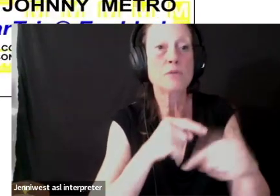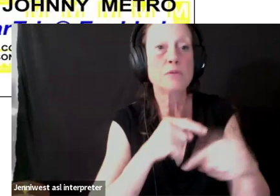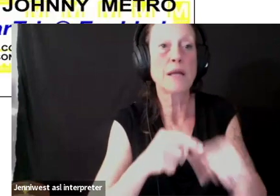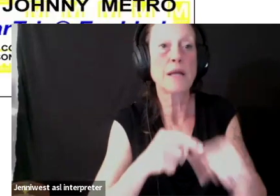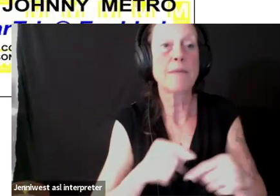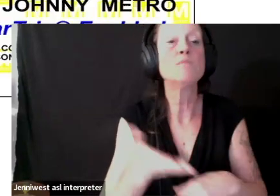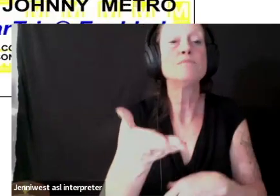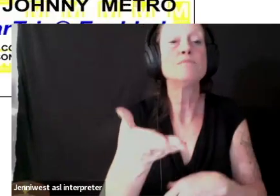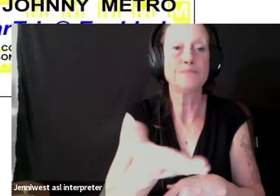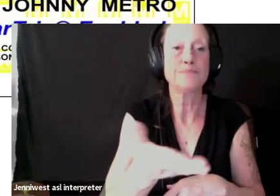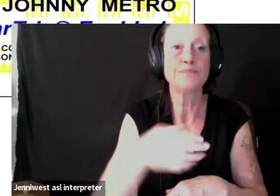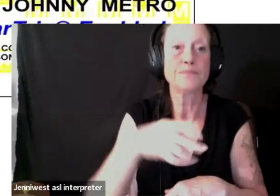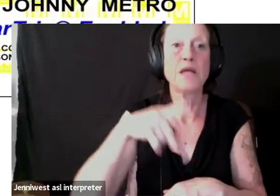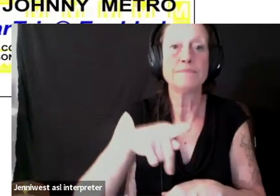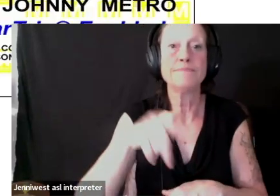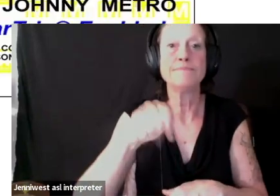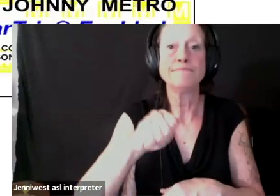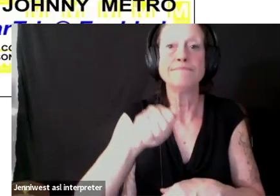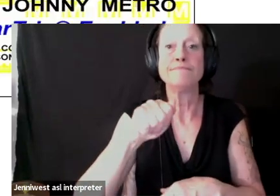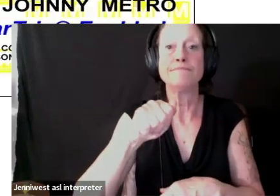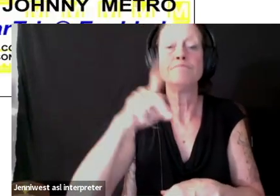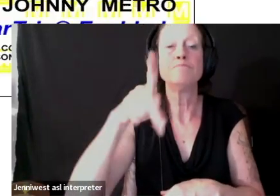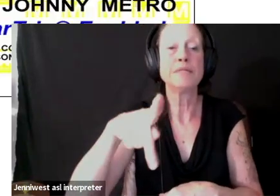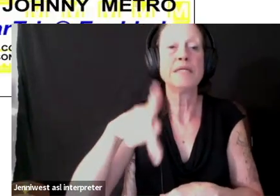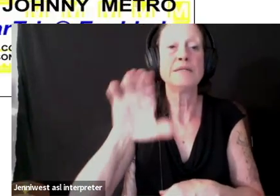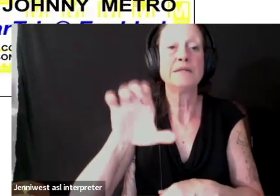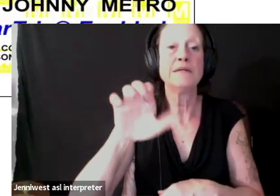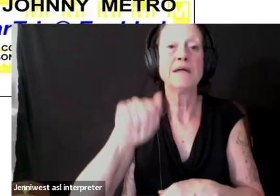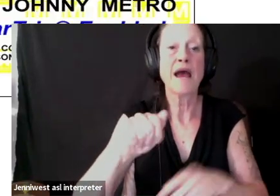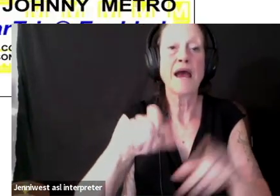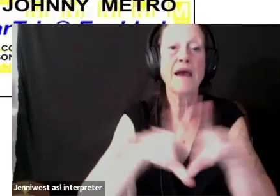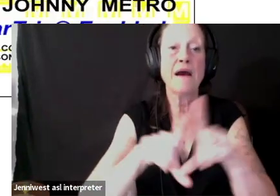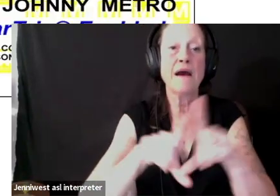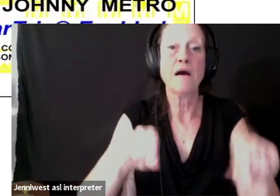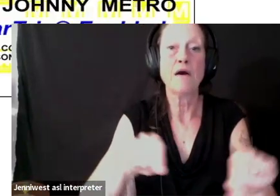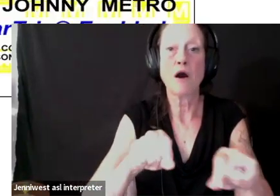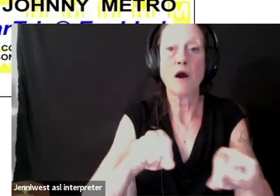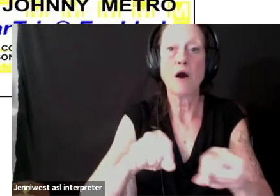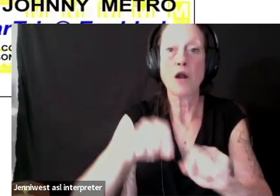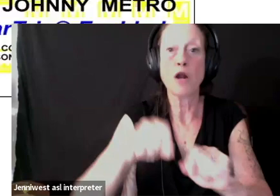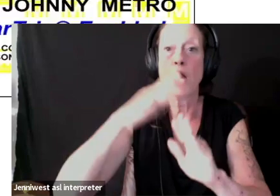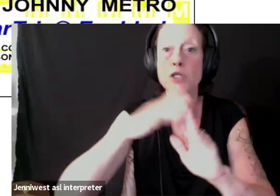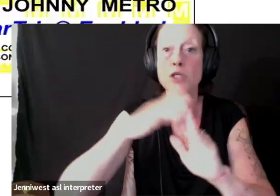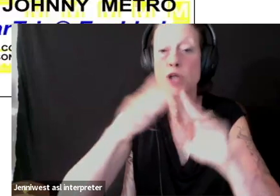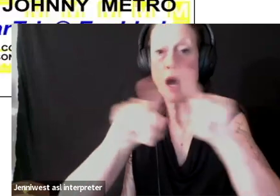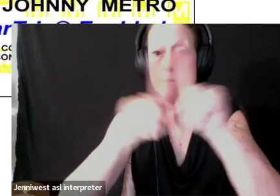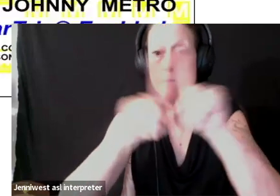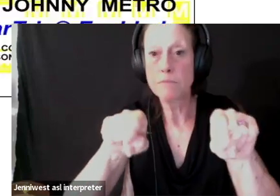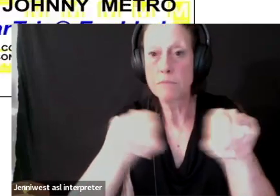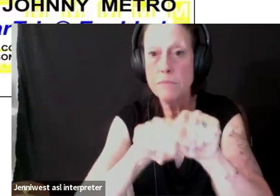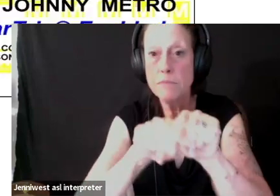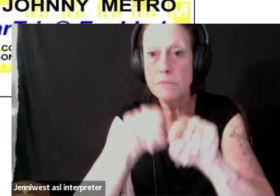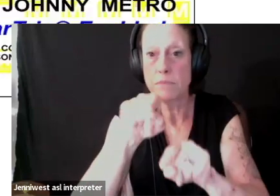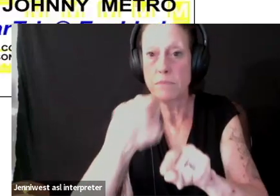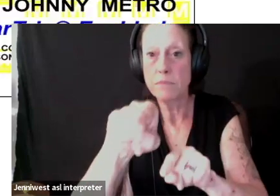2 programs online and don't have to come in. It just takes a little bit more time to get the card if you do it that